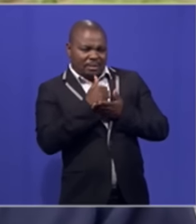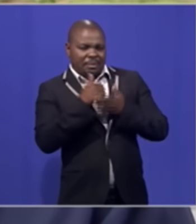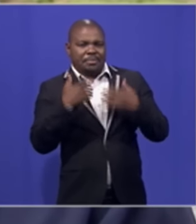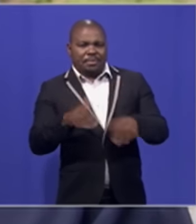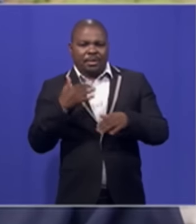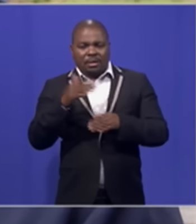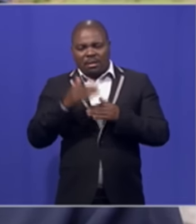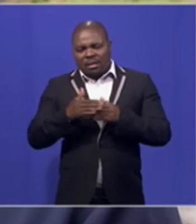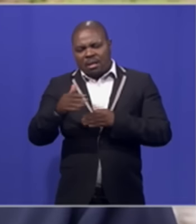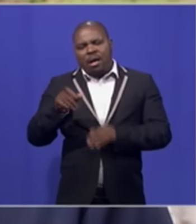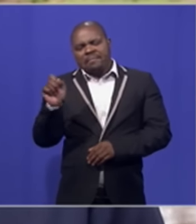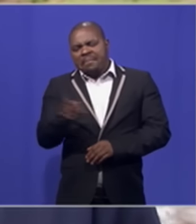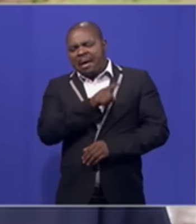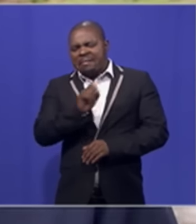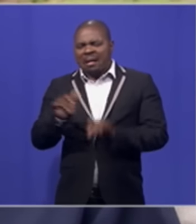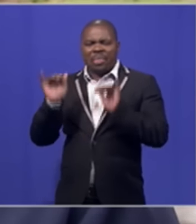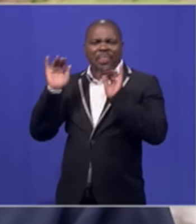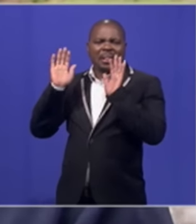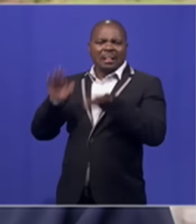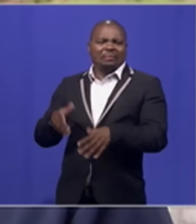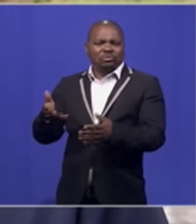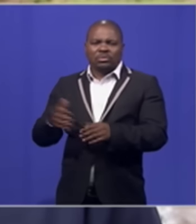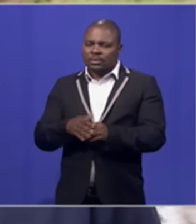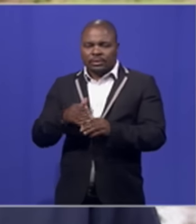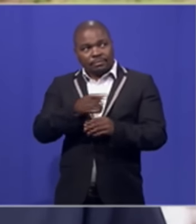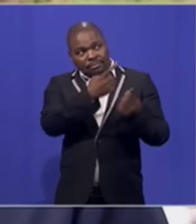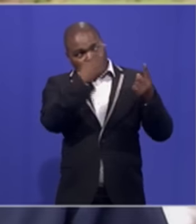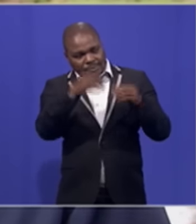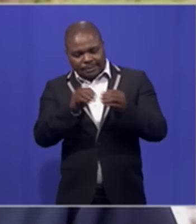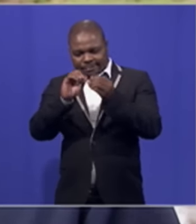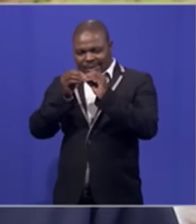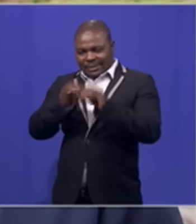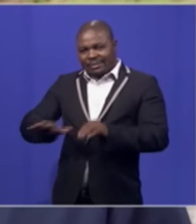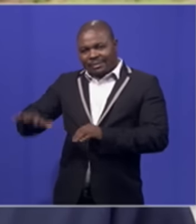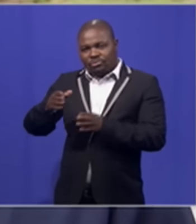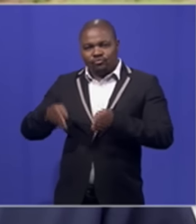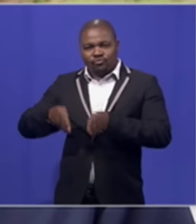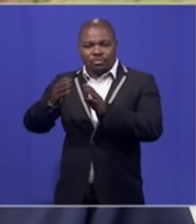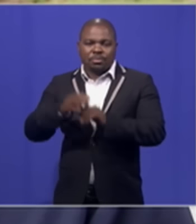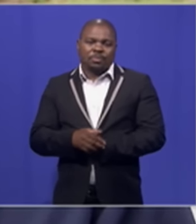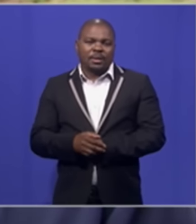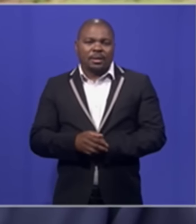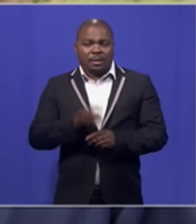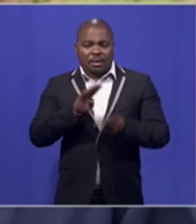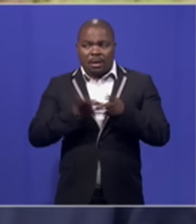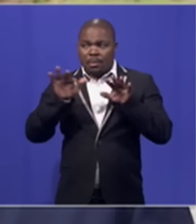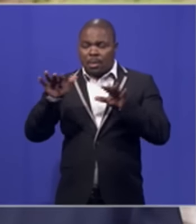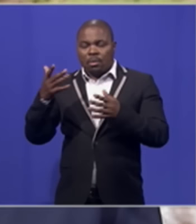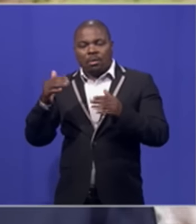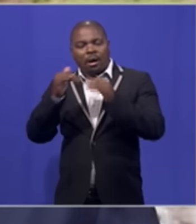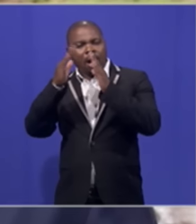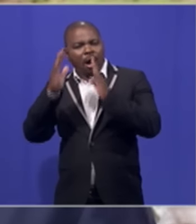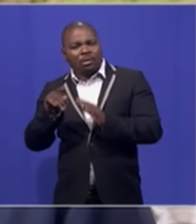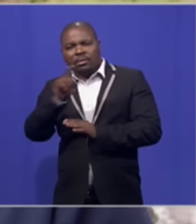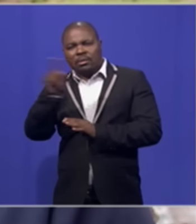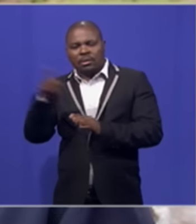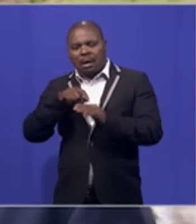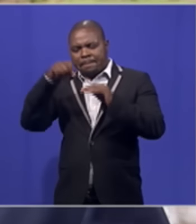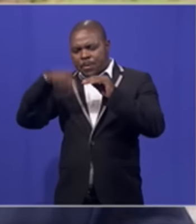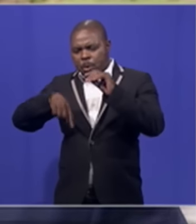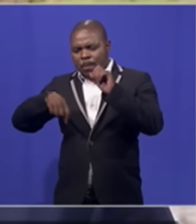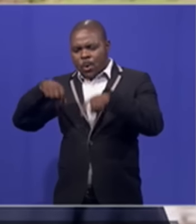ta ya tšea nako gore bate ba tswalele magobi ao le gore ba thuse batho ba ile rono ba ameile dinto tše dintšhi di a duda di